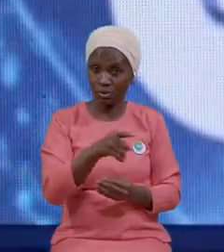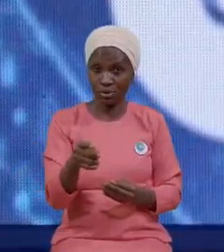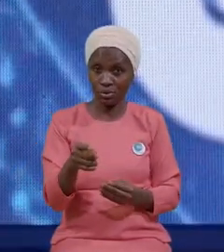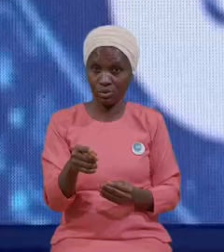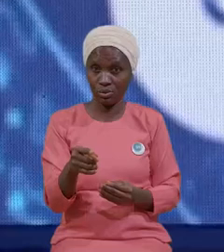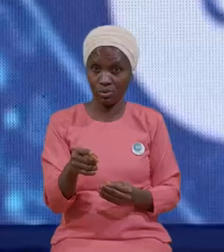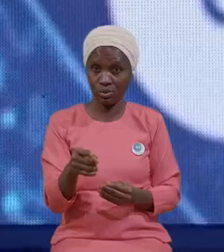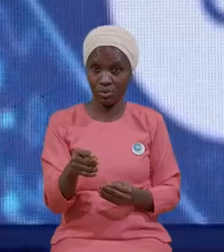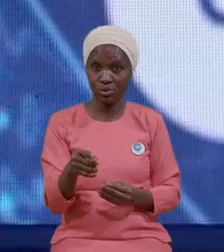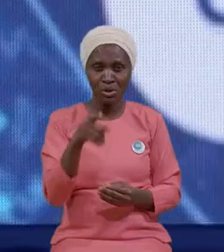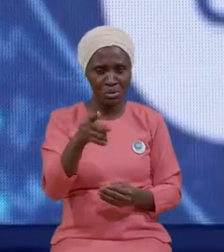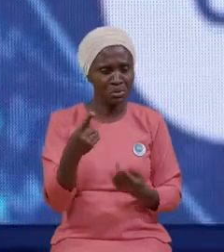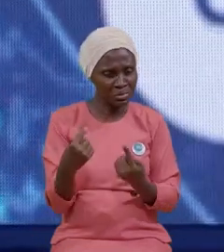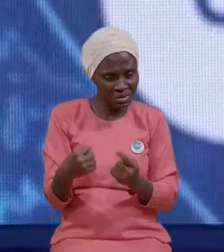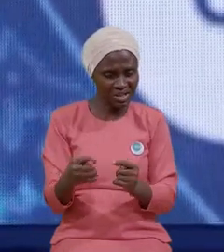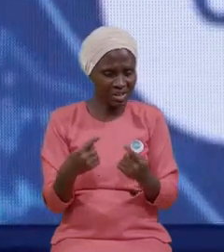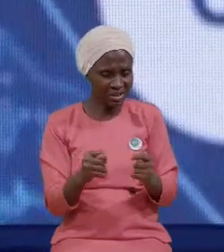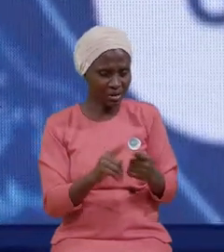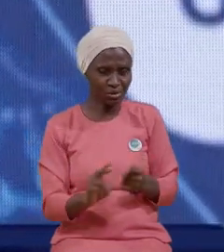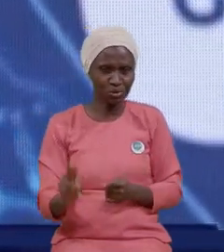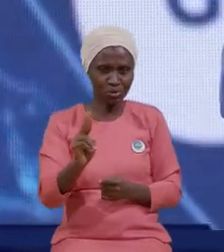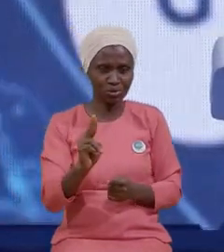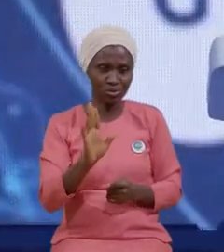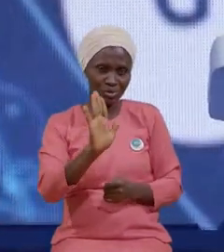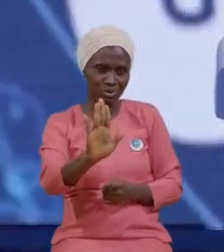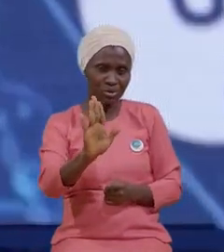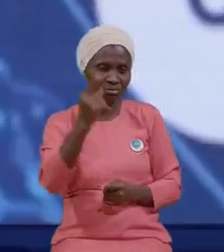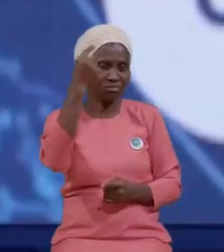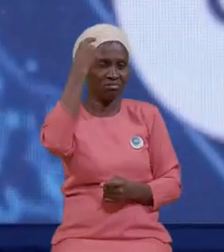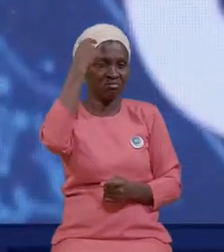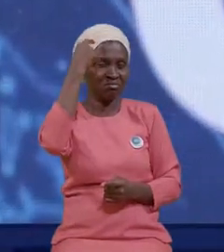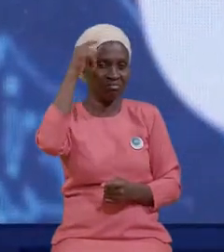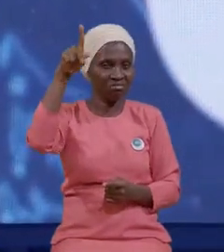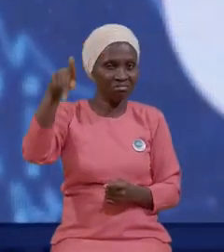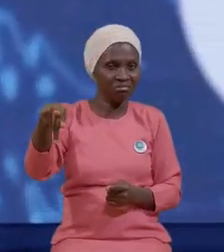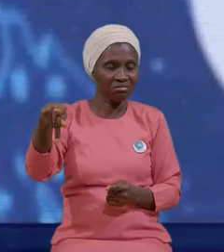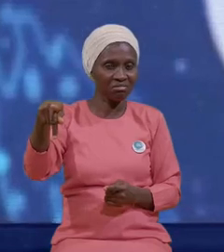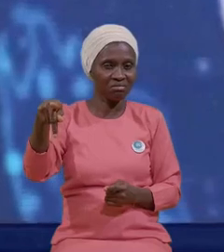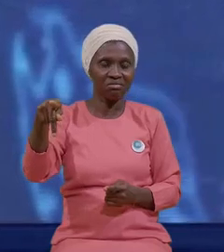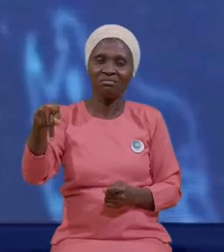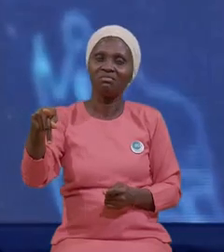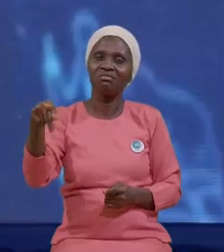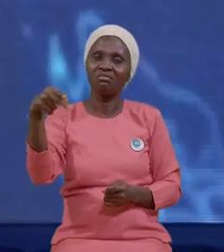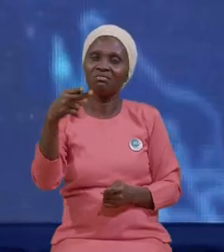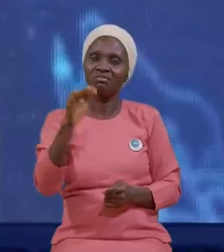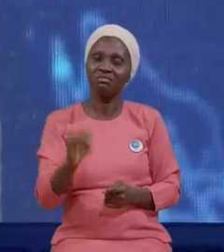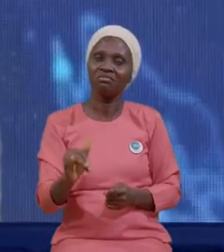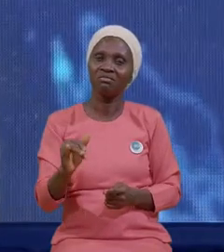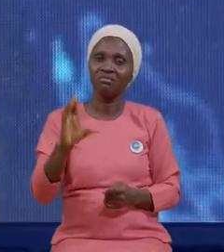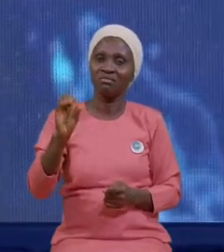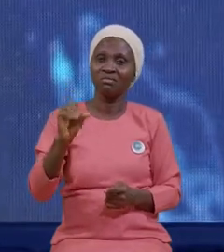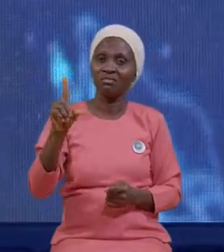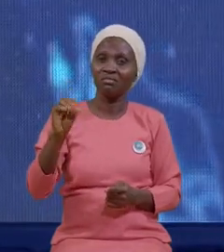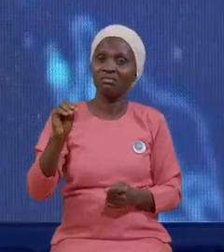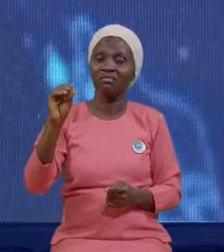you try to use psychology. But psychology doesn't work with God. It only works with